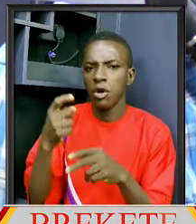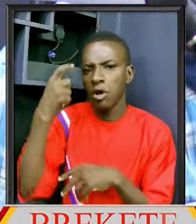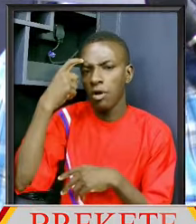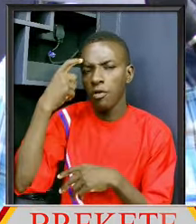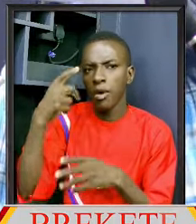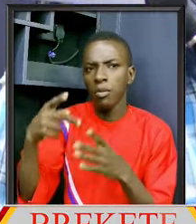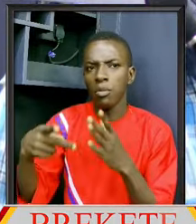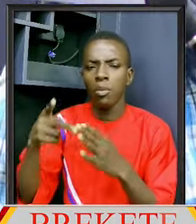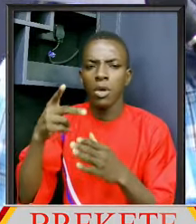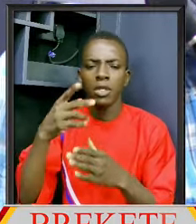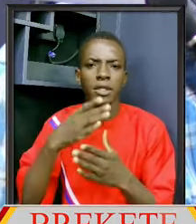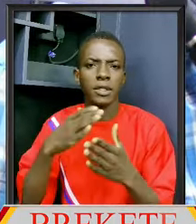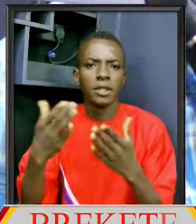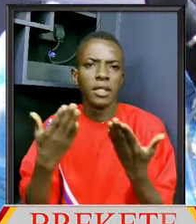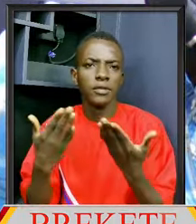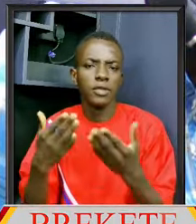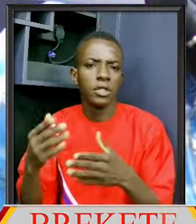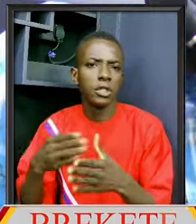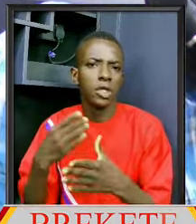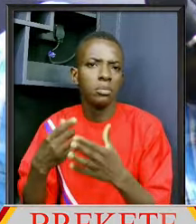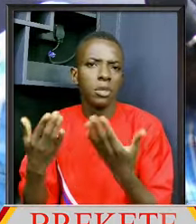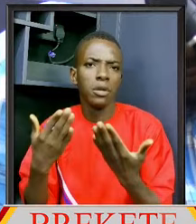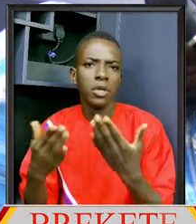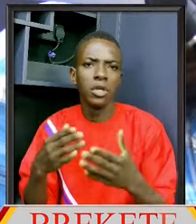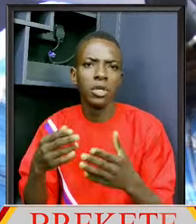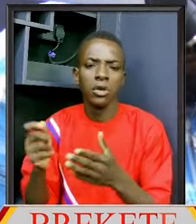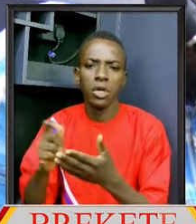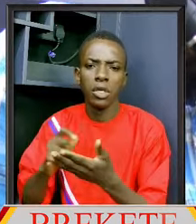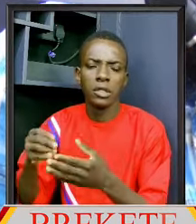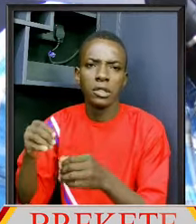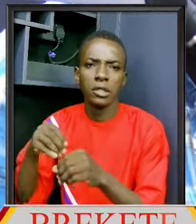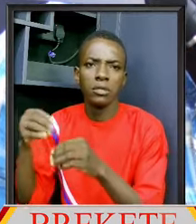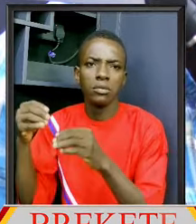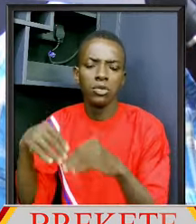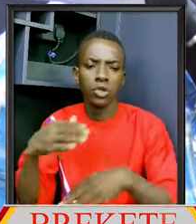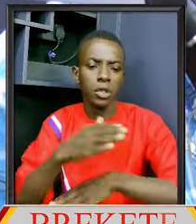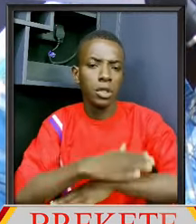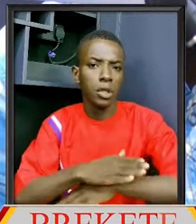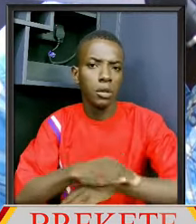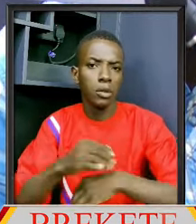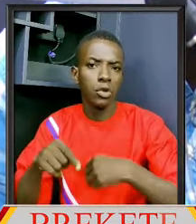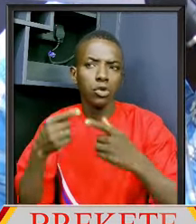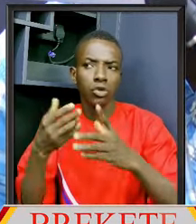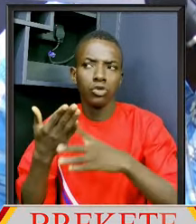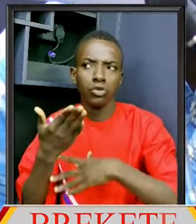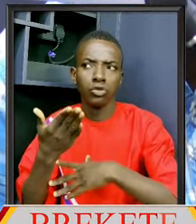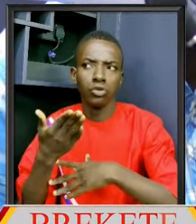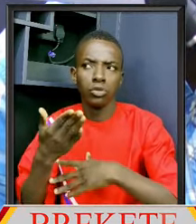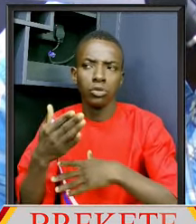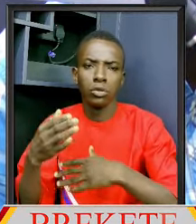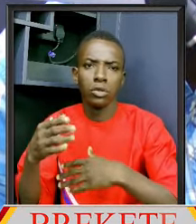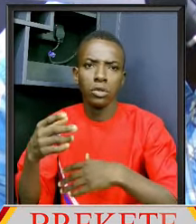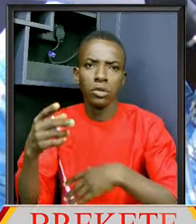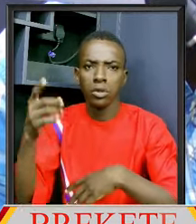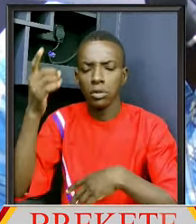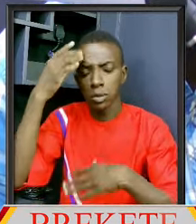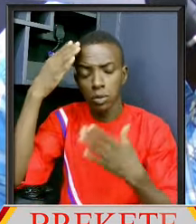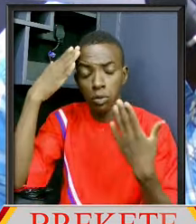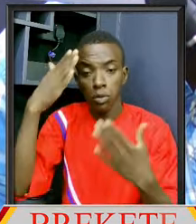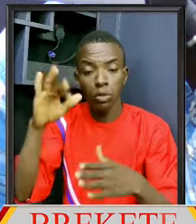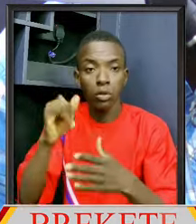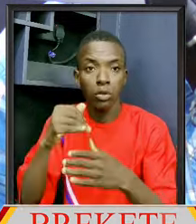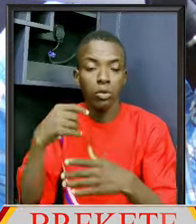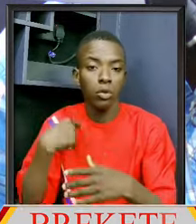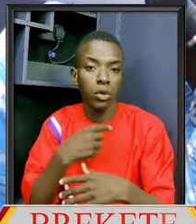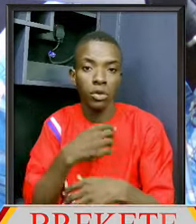government or public service, then maybe they don't even write and put them for a table. If they go through bureaucracy, and we no know, now